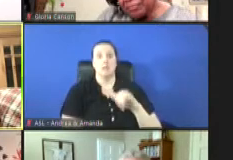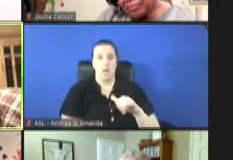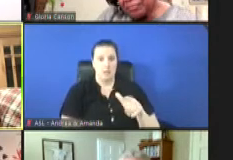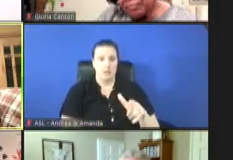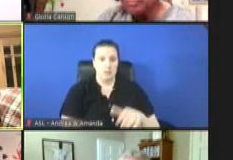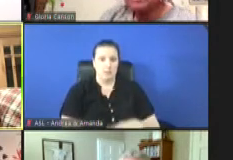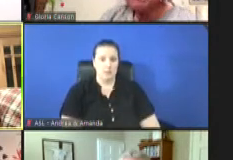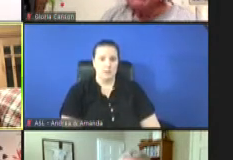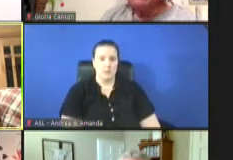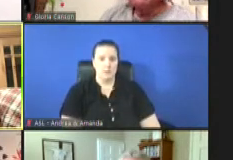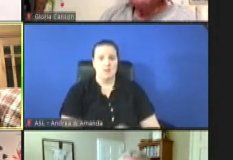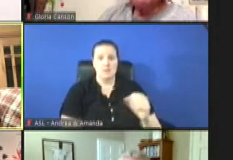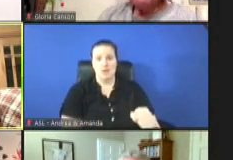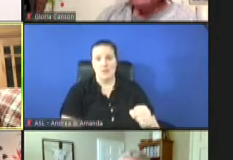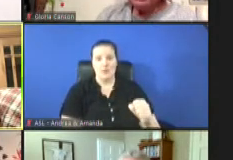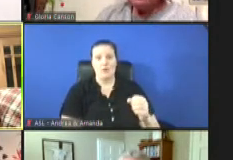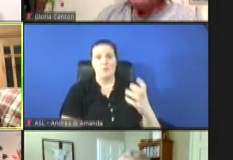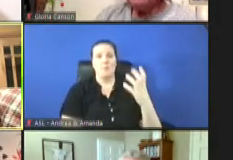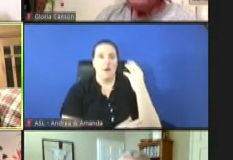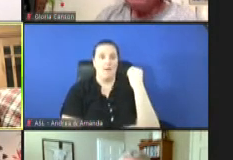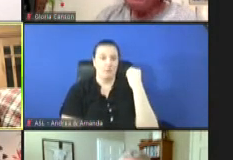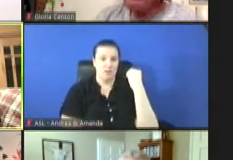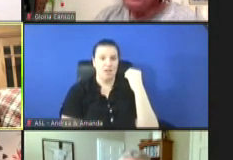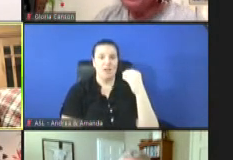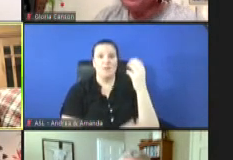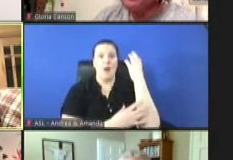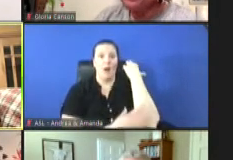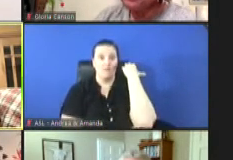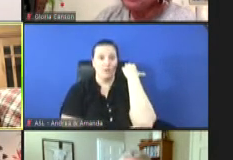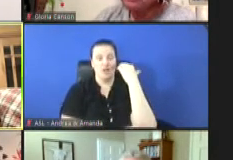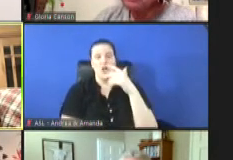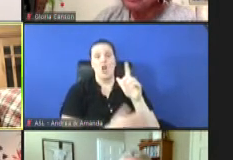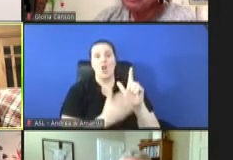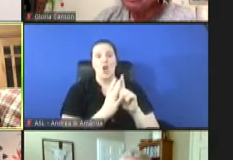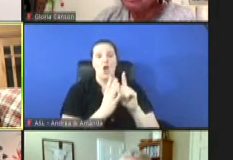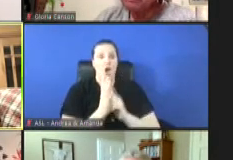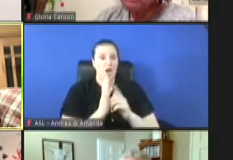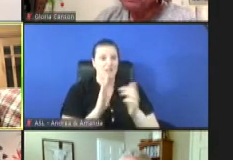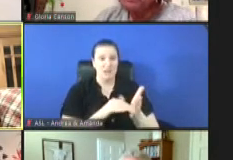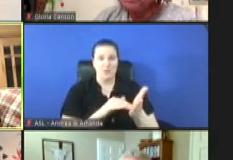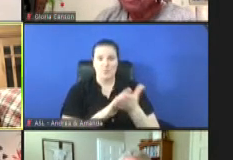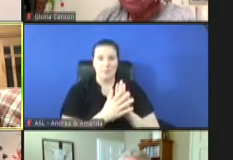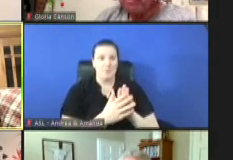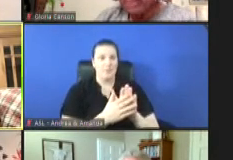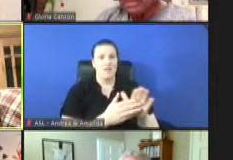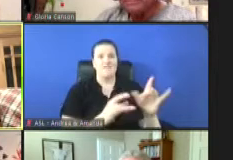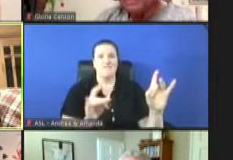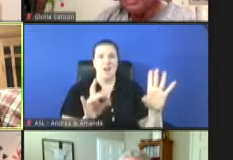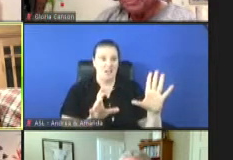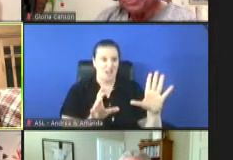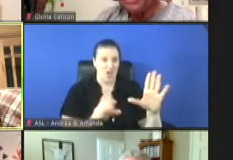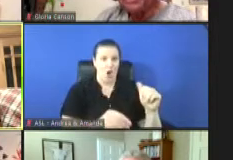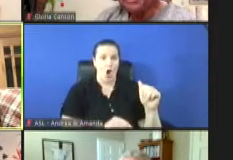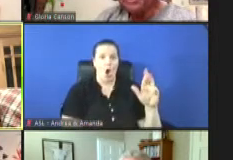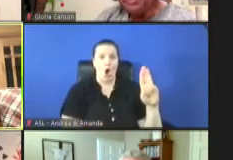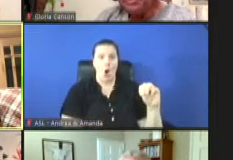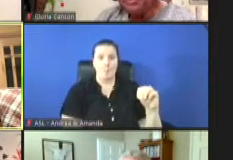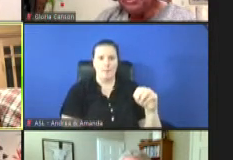that the Southern Poverty Law Center finds them to be the violent arm of the Proud Boys,